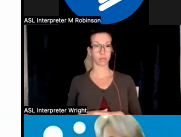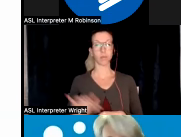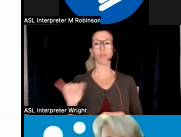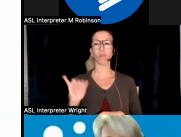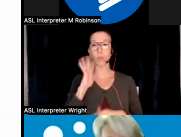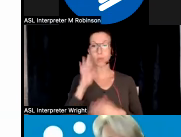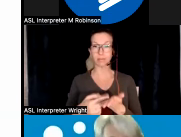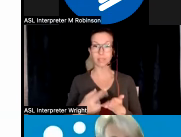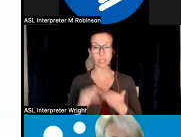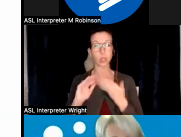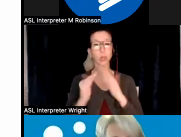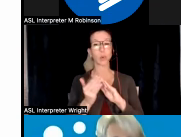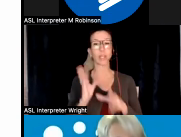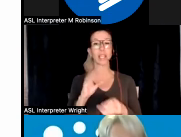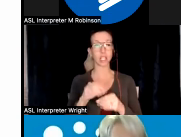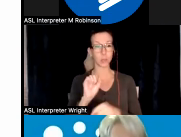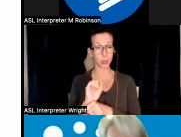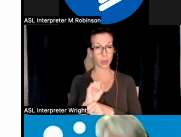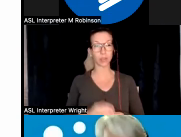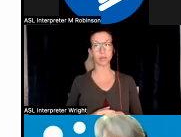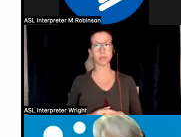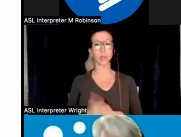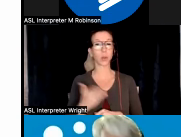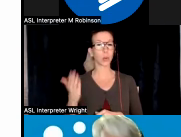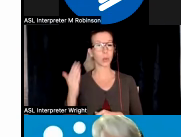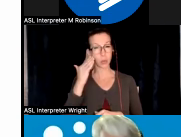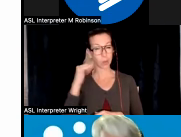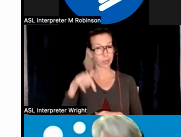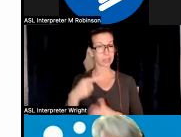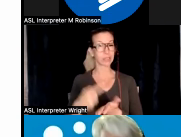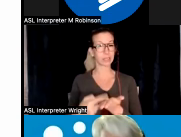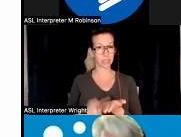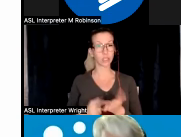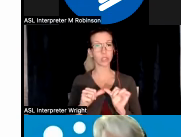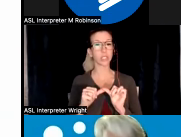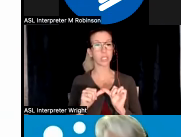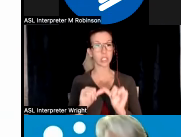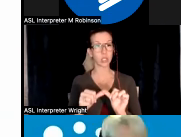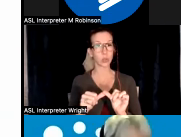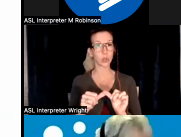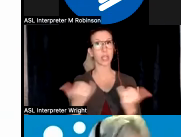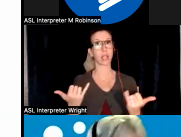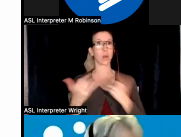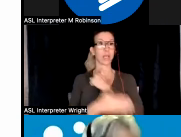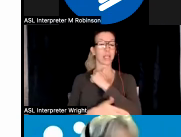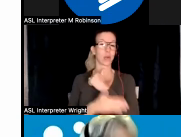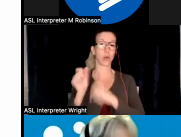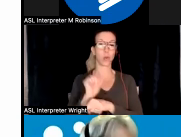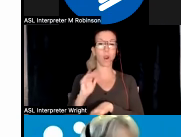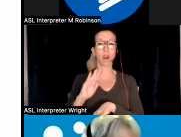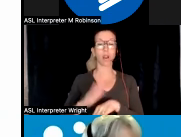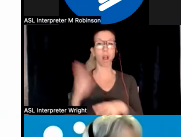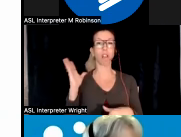engagement work. As you know, the discussion continues as we are currently as a county working on our